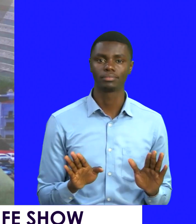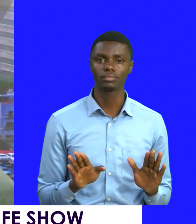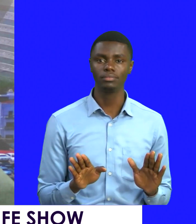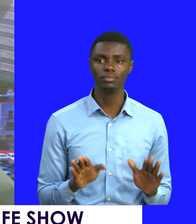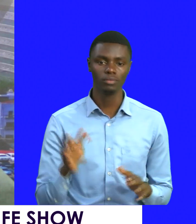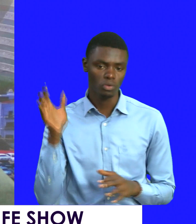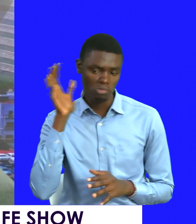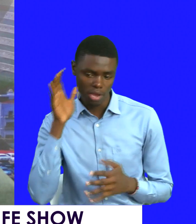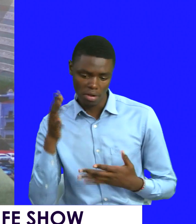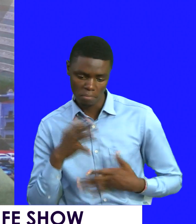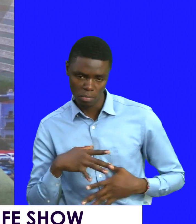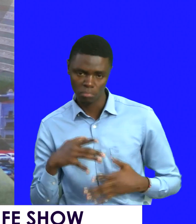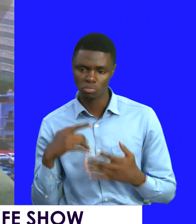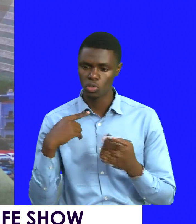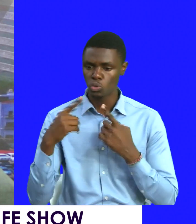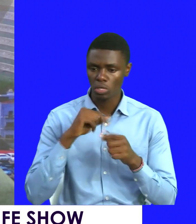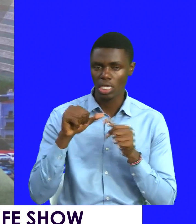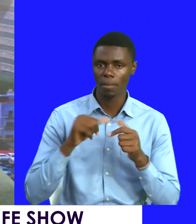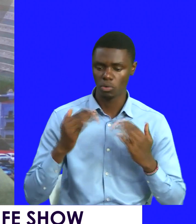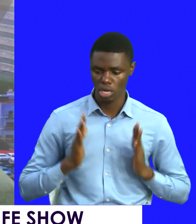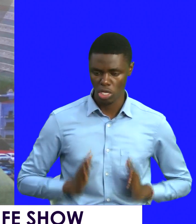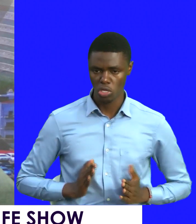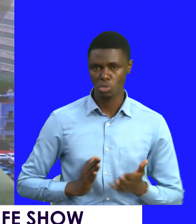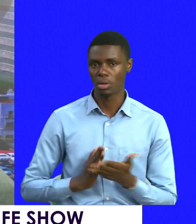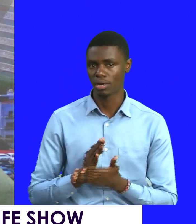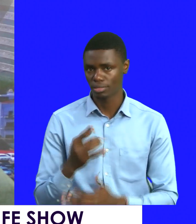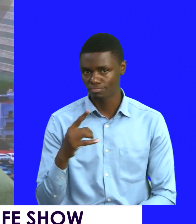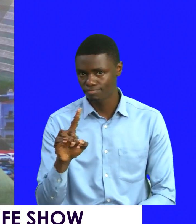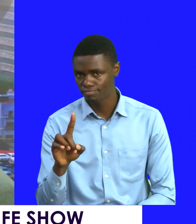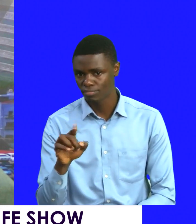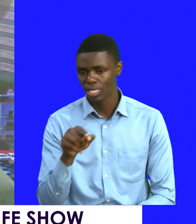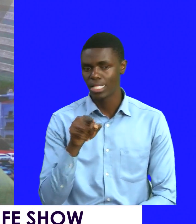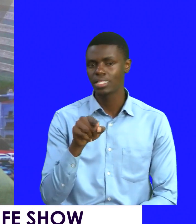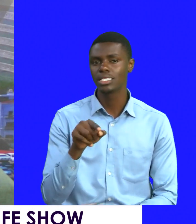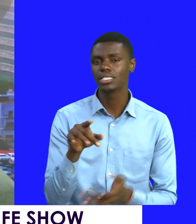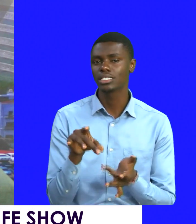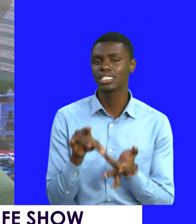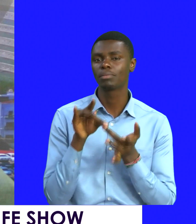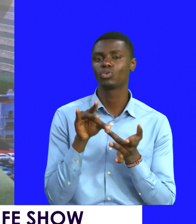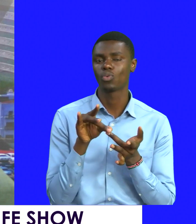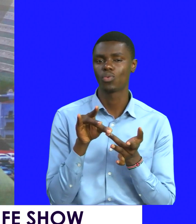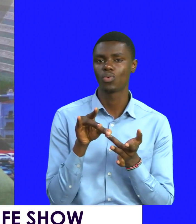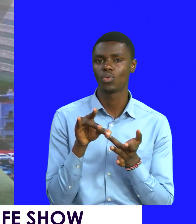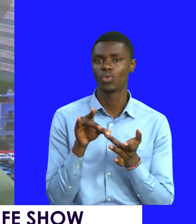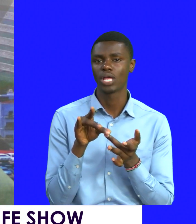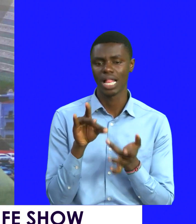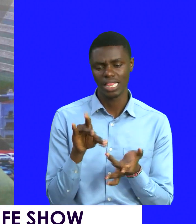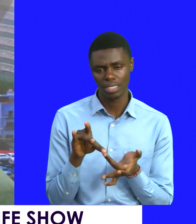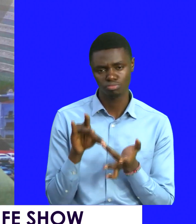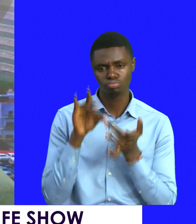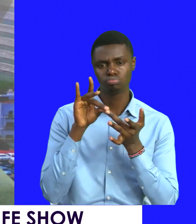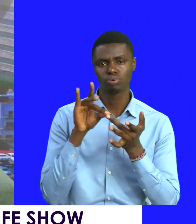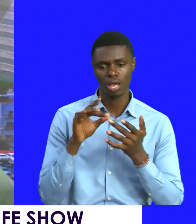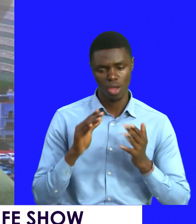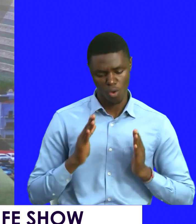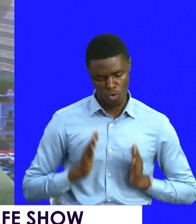You've heard of people talking about human rights. The special essential, the uniqueness of a